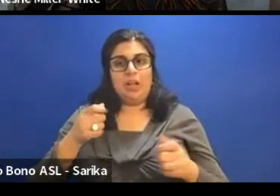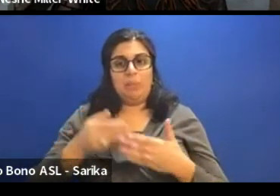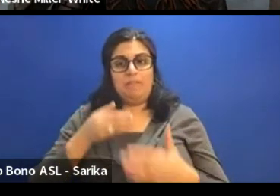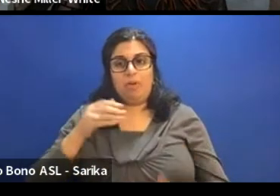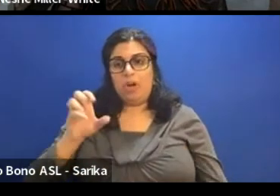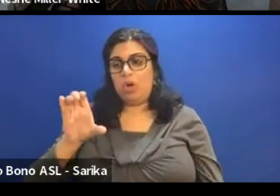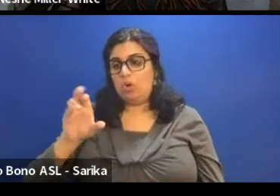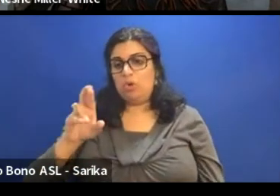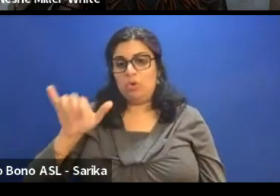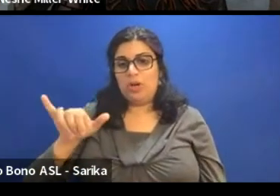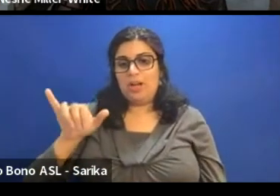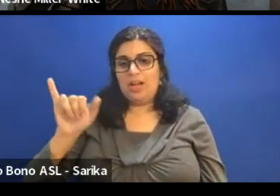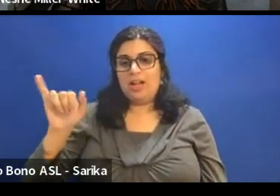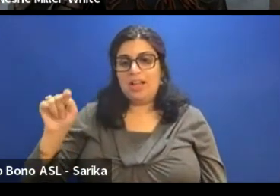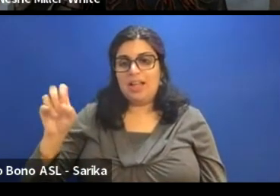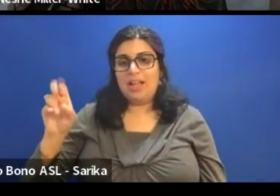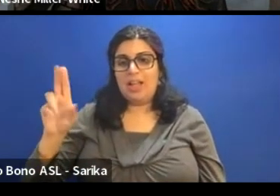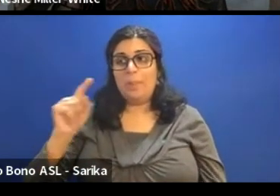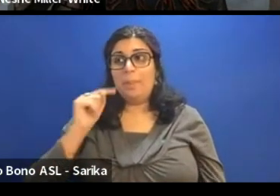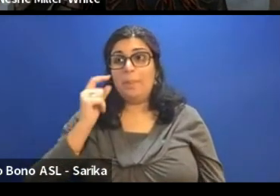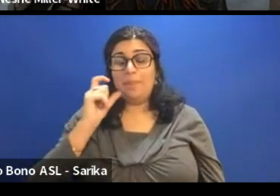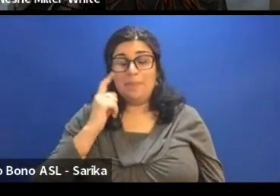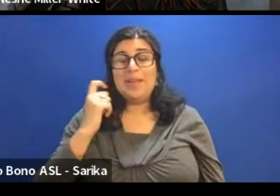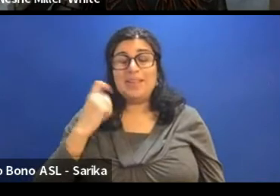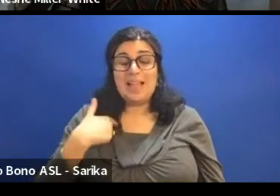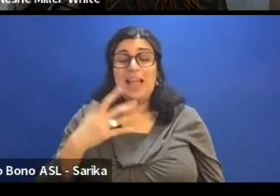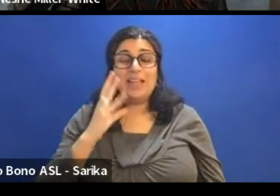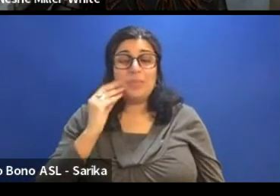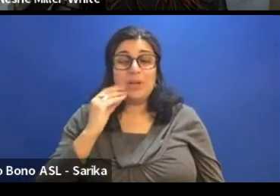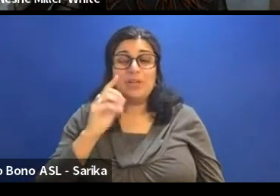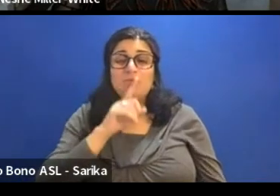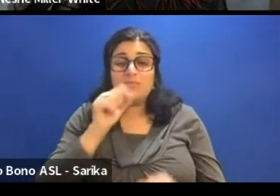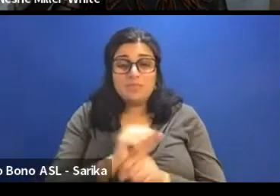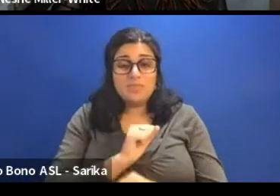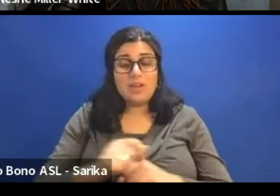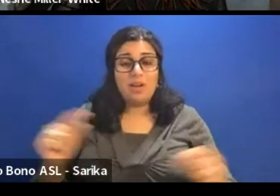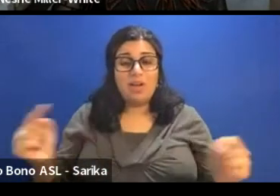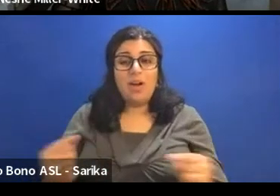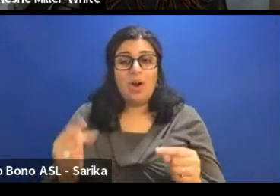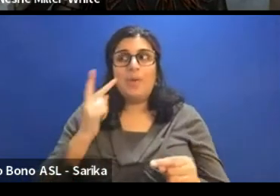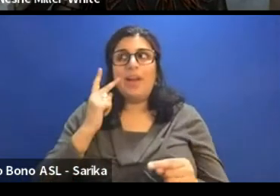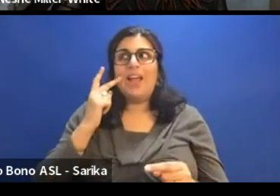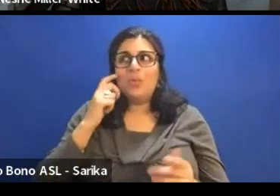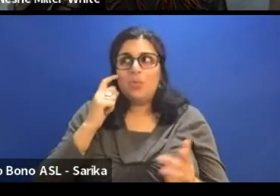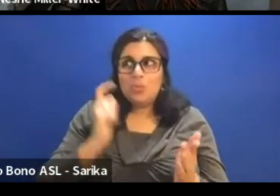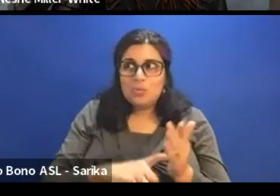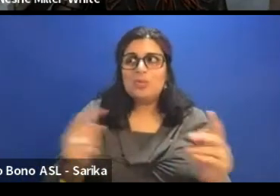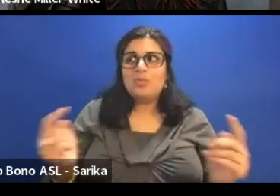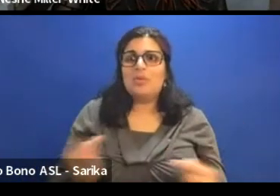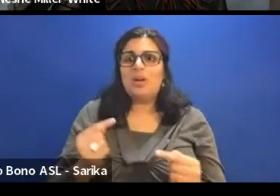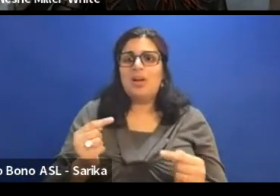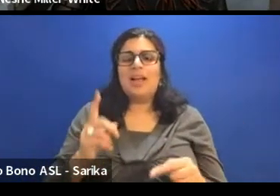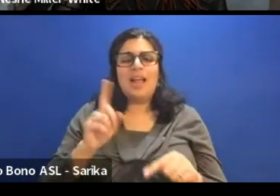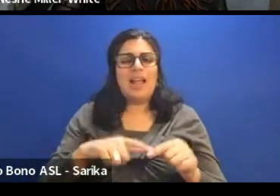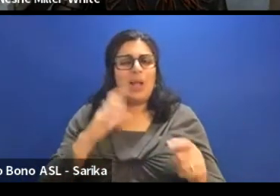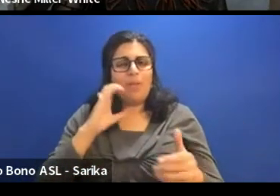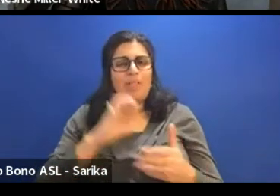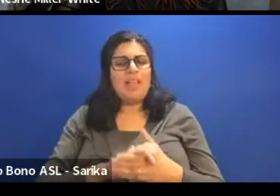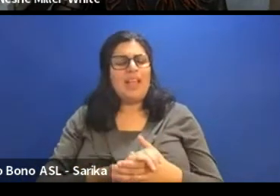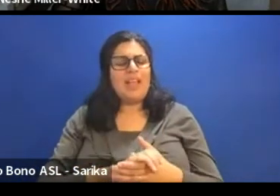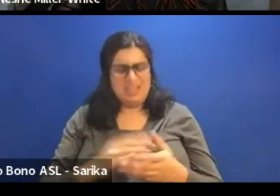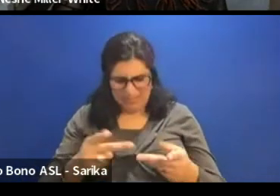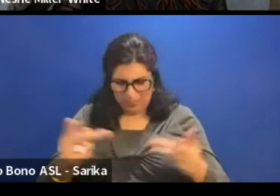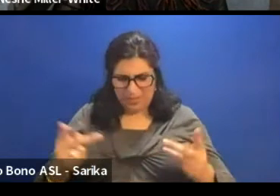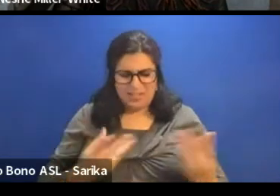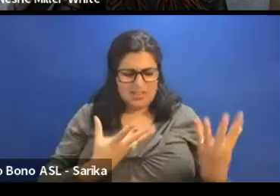I had experienced some real harm, and I had seen people harmed in the spaces. And I was like, I can't believe in this place of empathy and